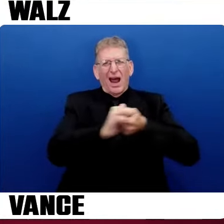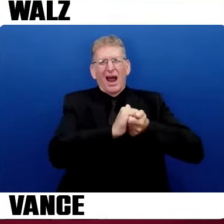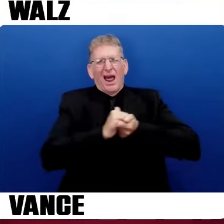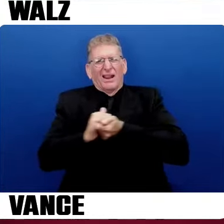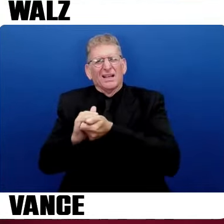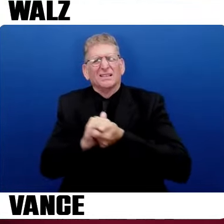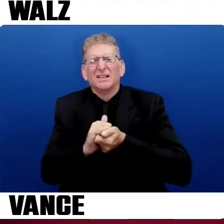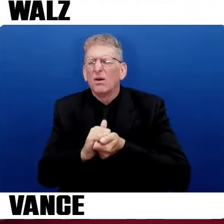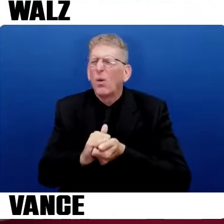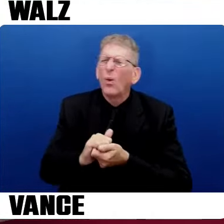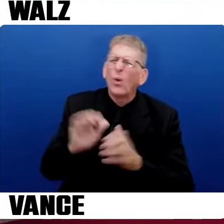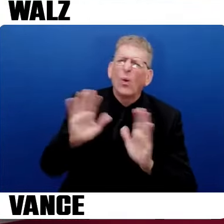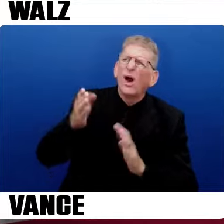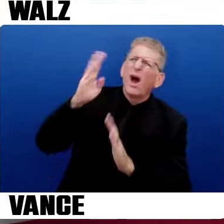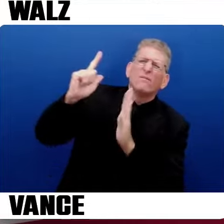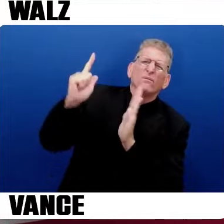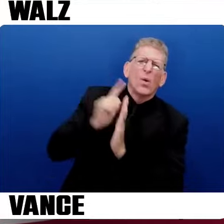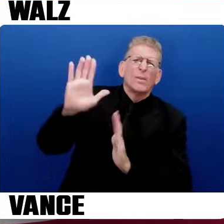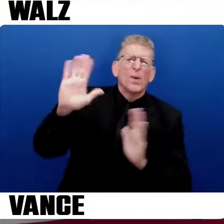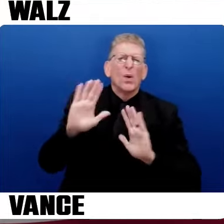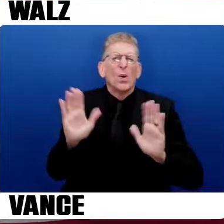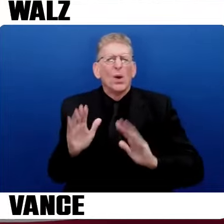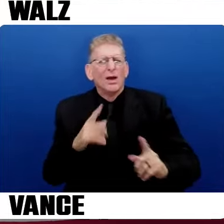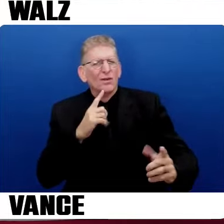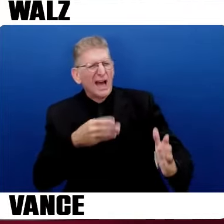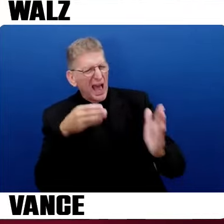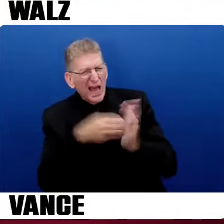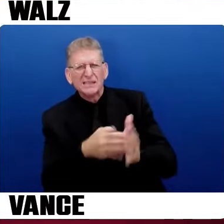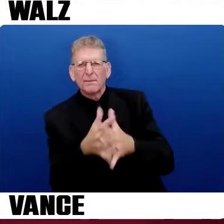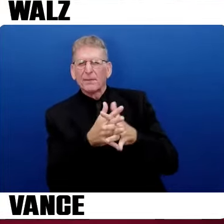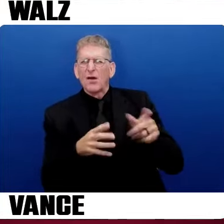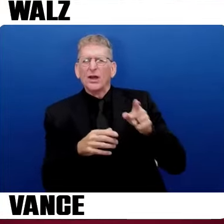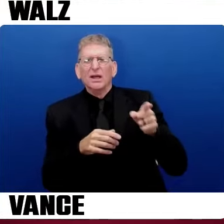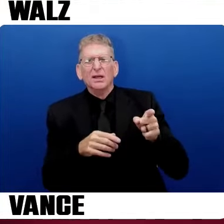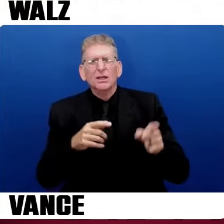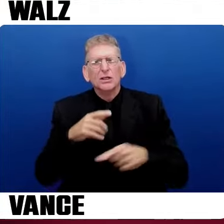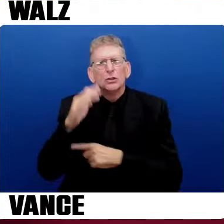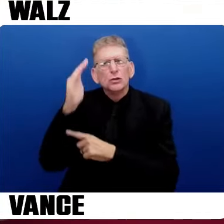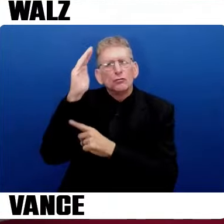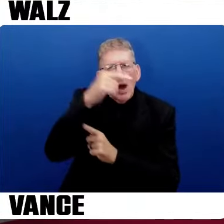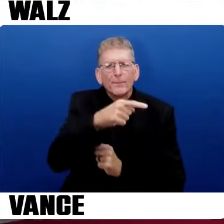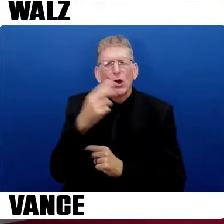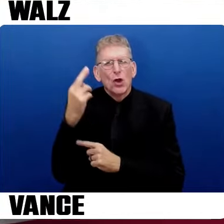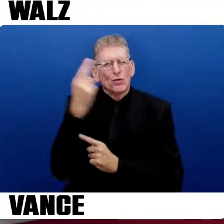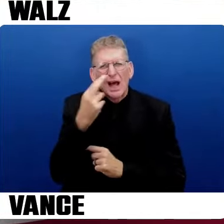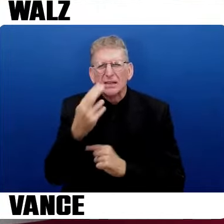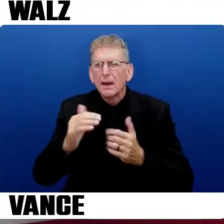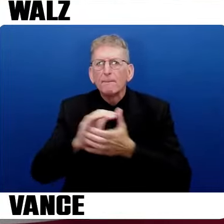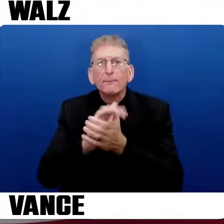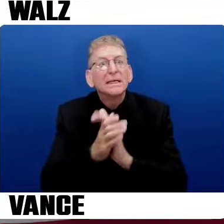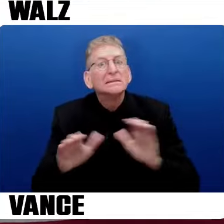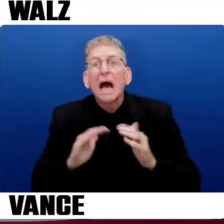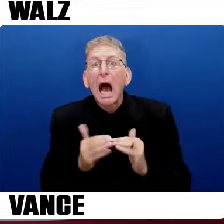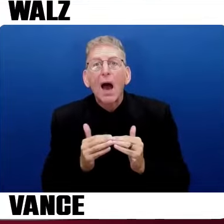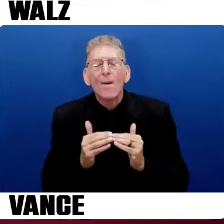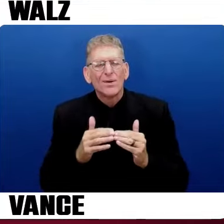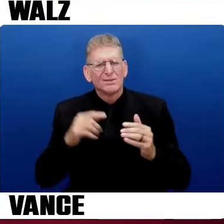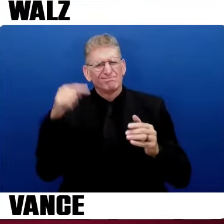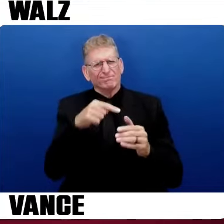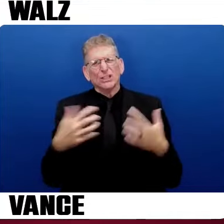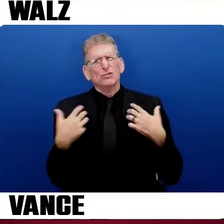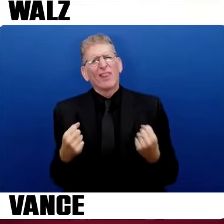to fear the United States, you needed peace through strength. They needed to recognize that if they got out of line, the United States global leadership